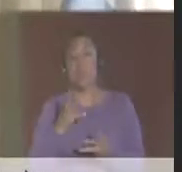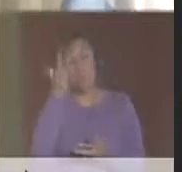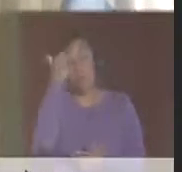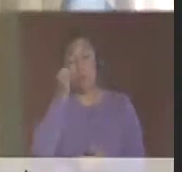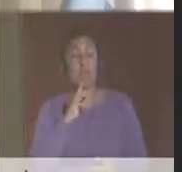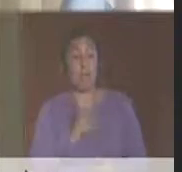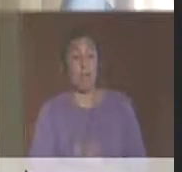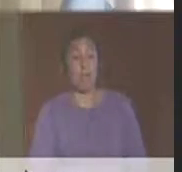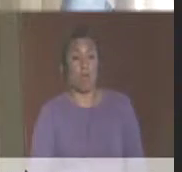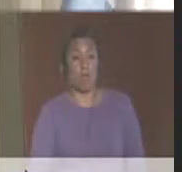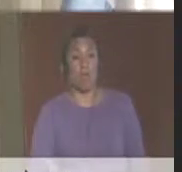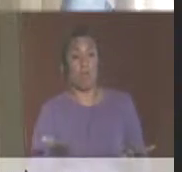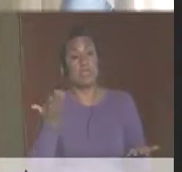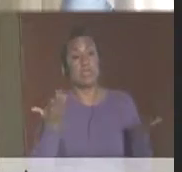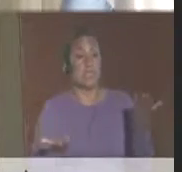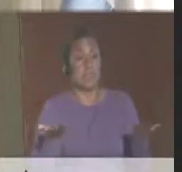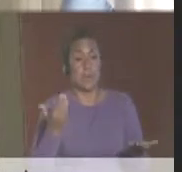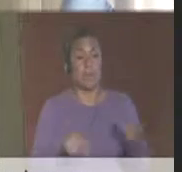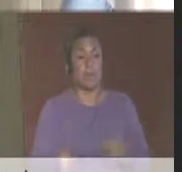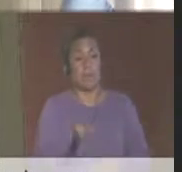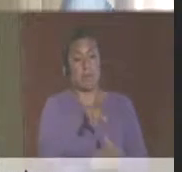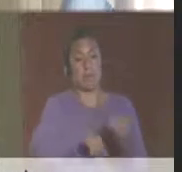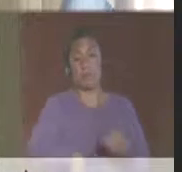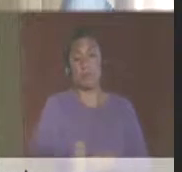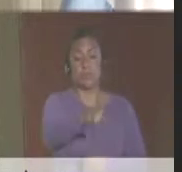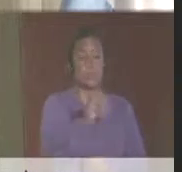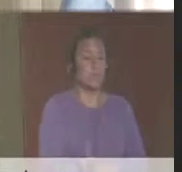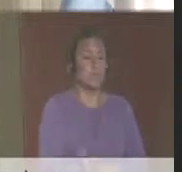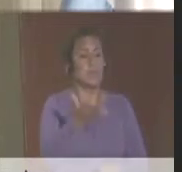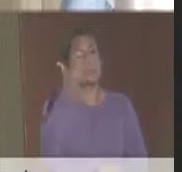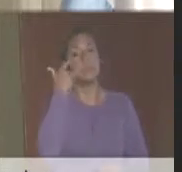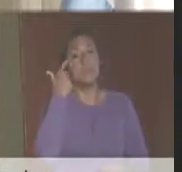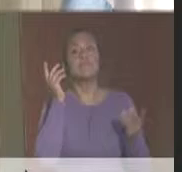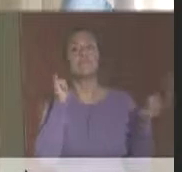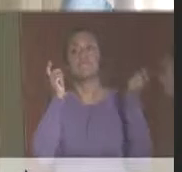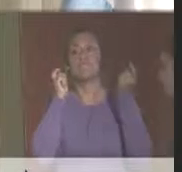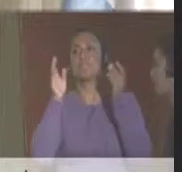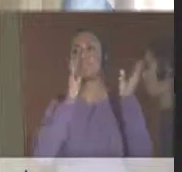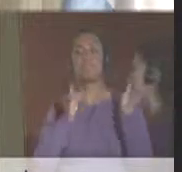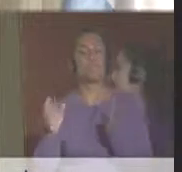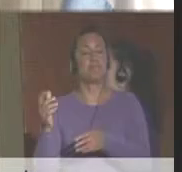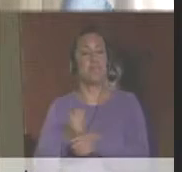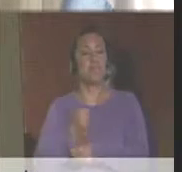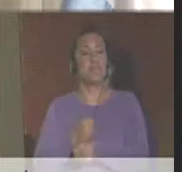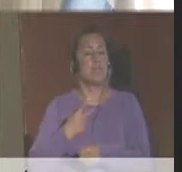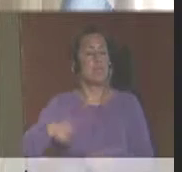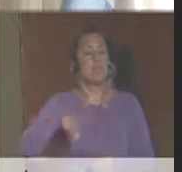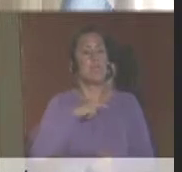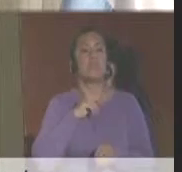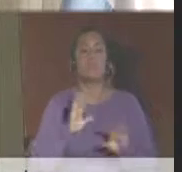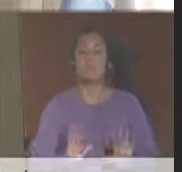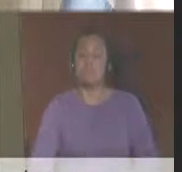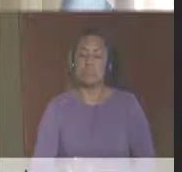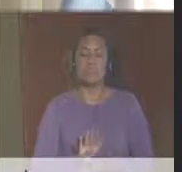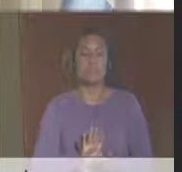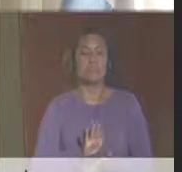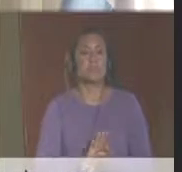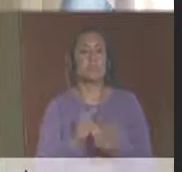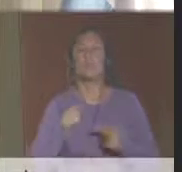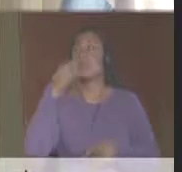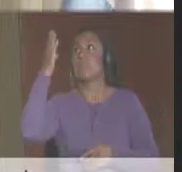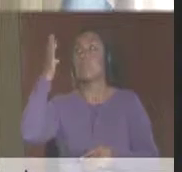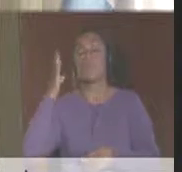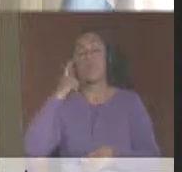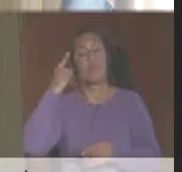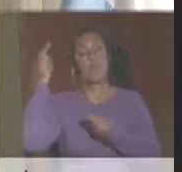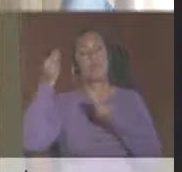difficult time, because the Paraná River is going to grow. We're already in the know. And so, but we